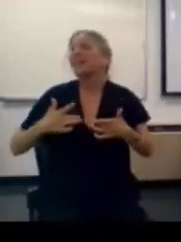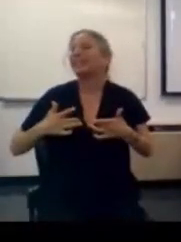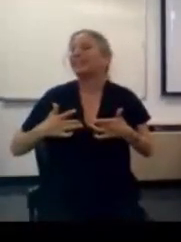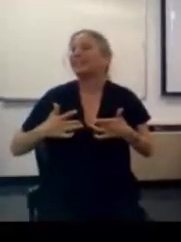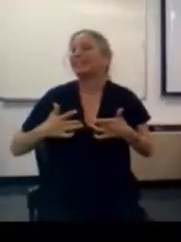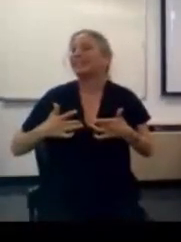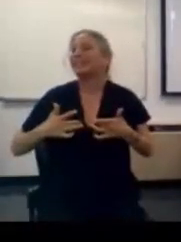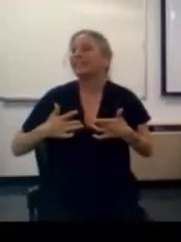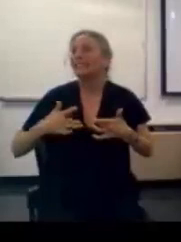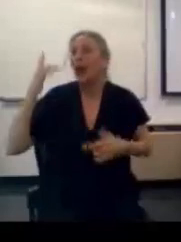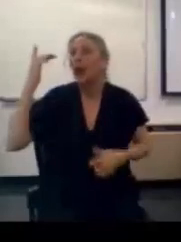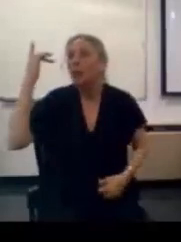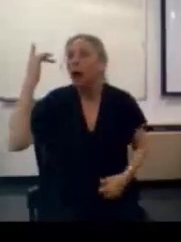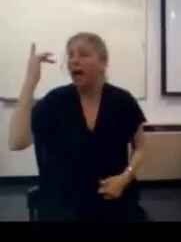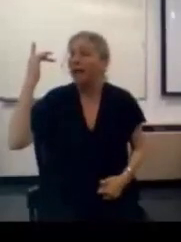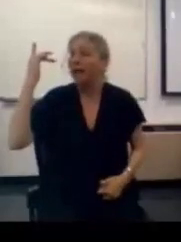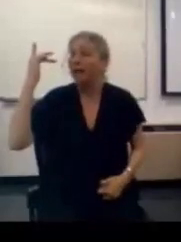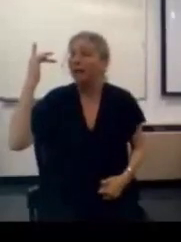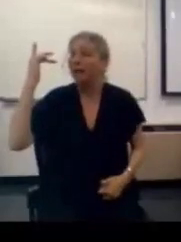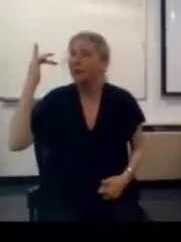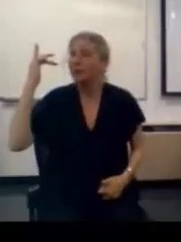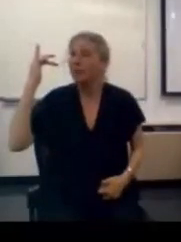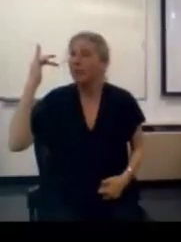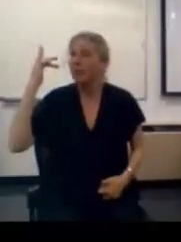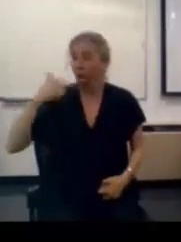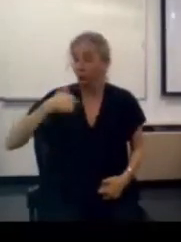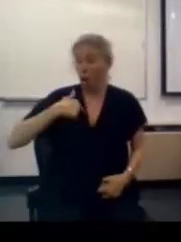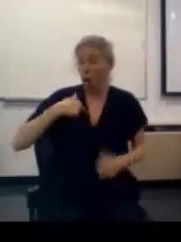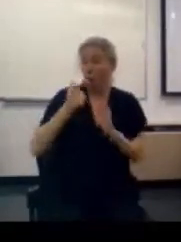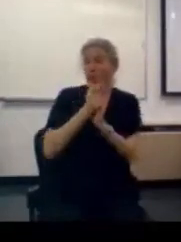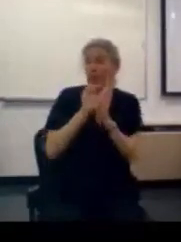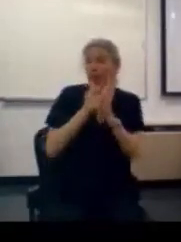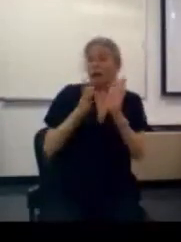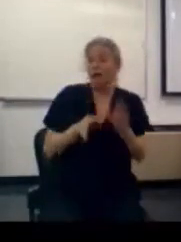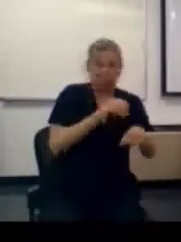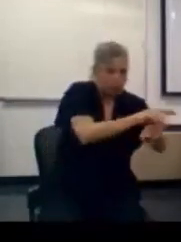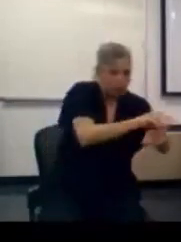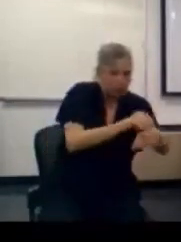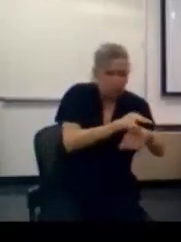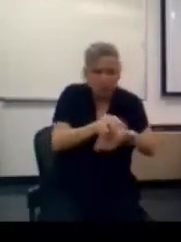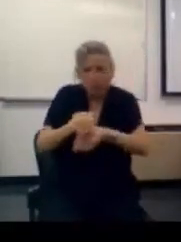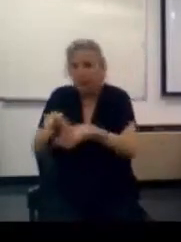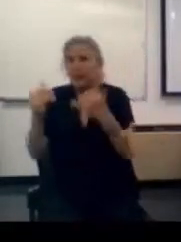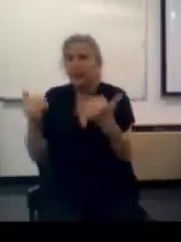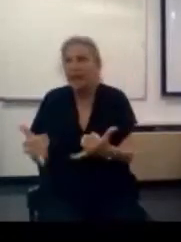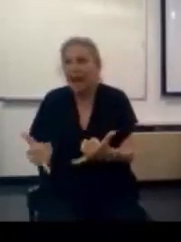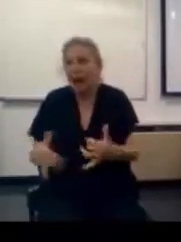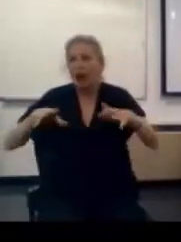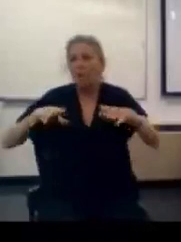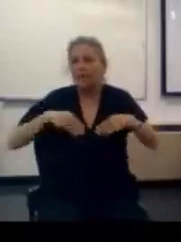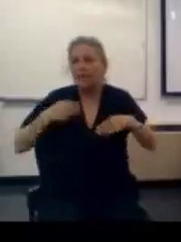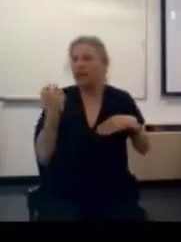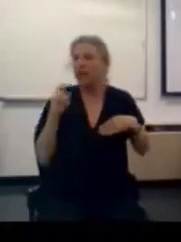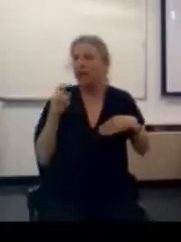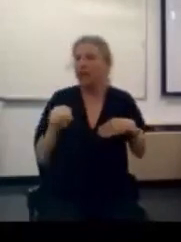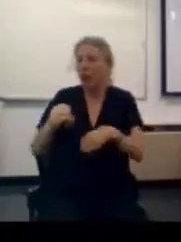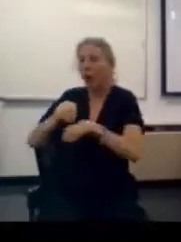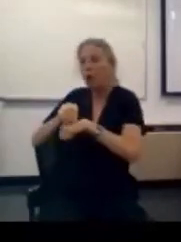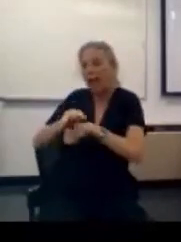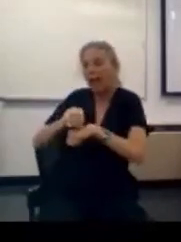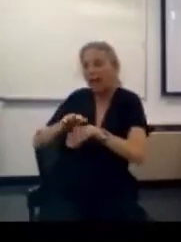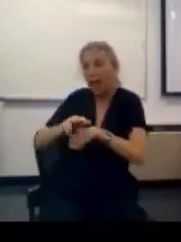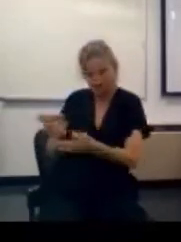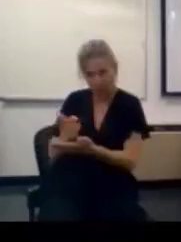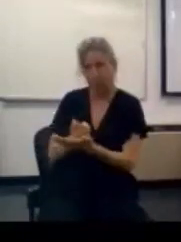I'm thrilled because I'm actually living out the advice that as a lawyer I had been giving throughout my career, which